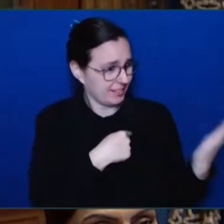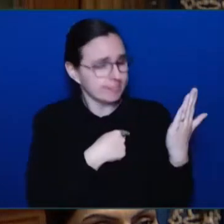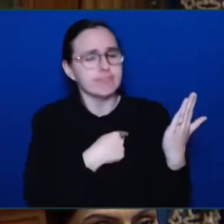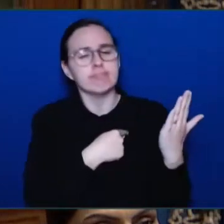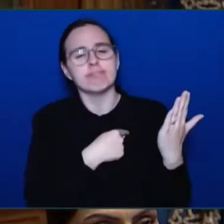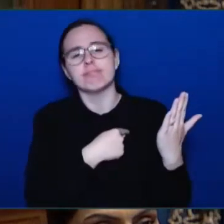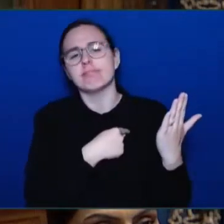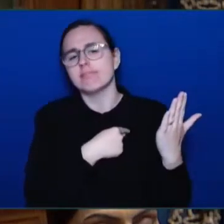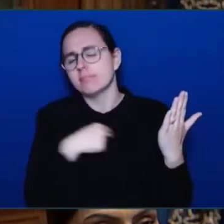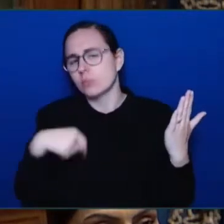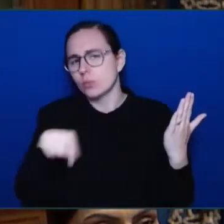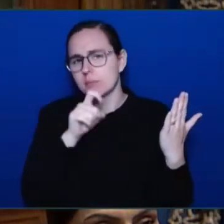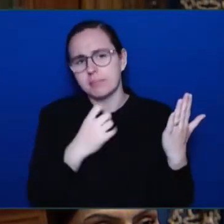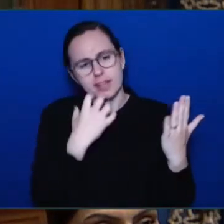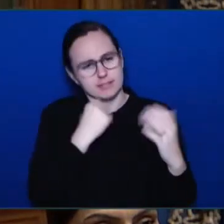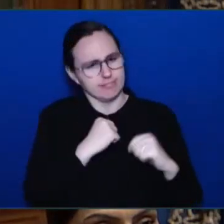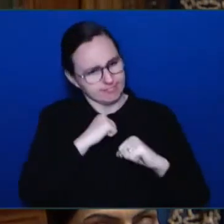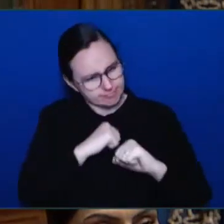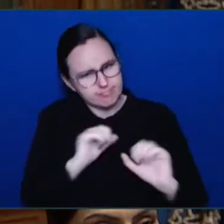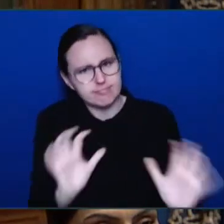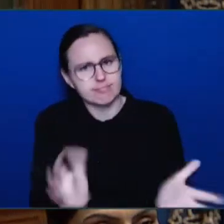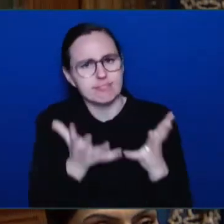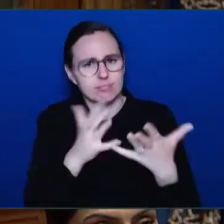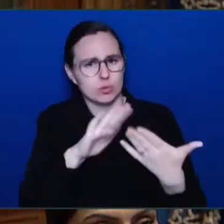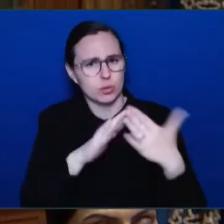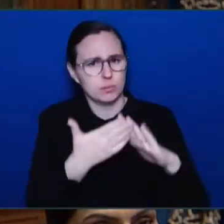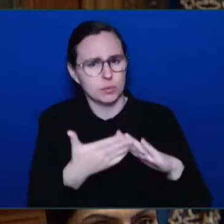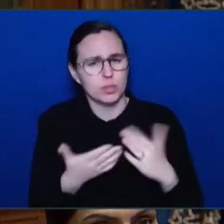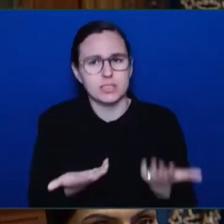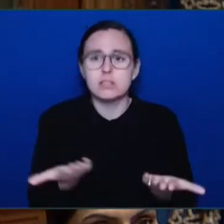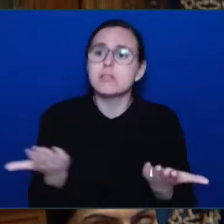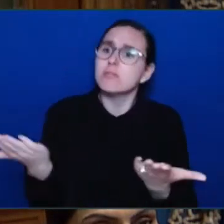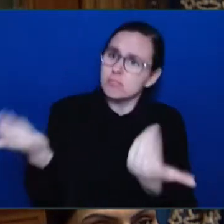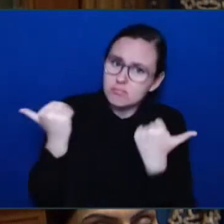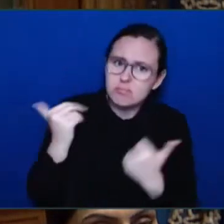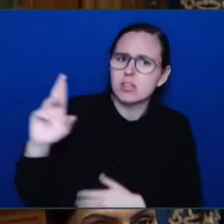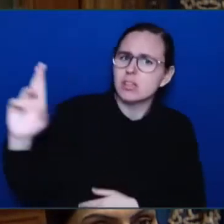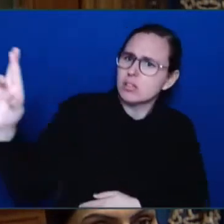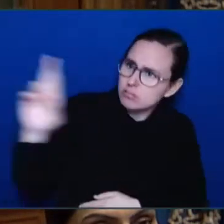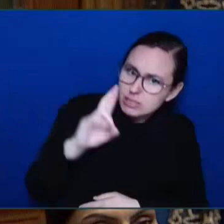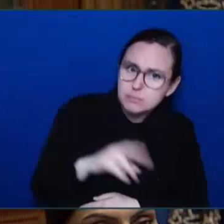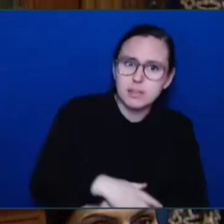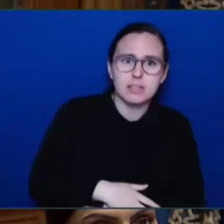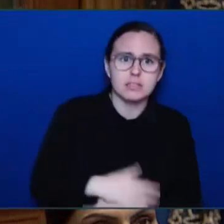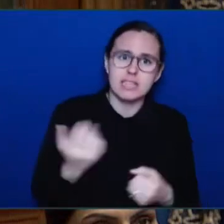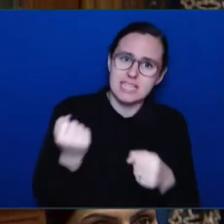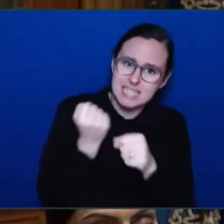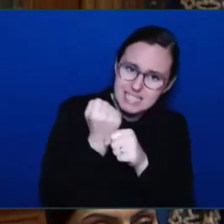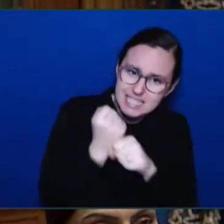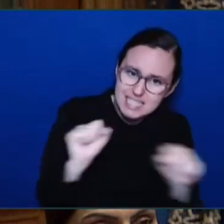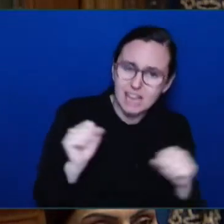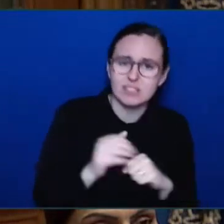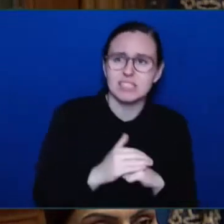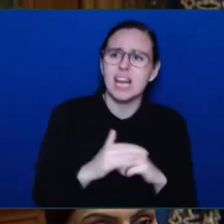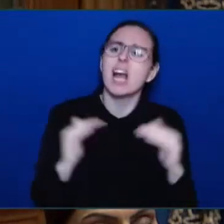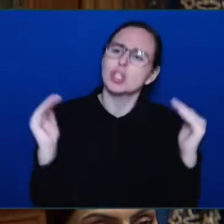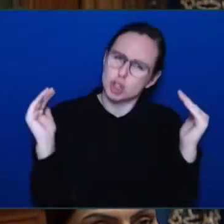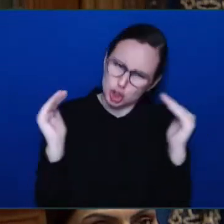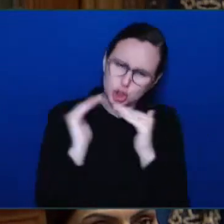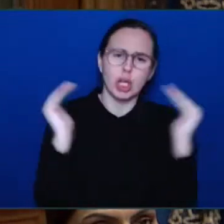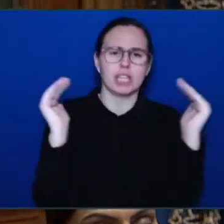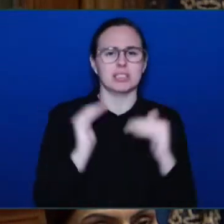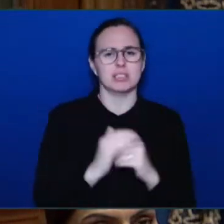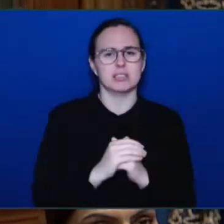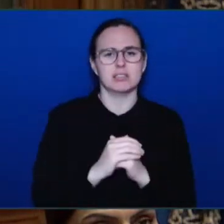deserve safety, and we deserve justice. All governments in this country, including each person seated in